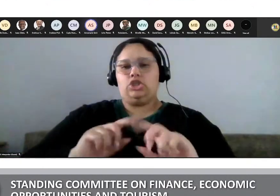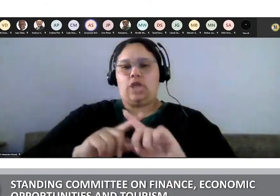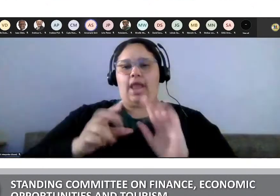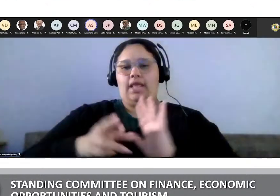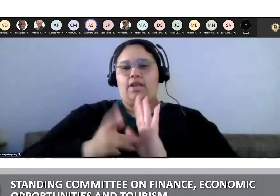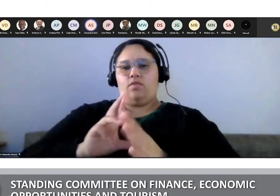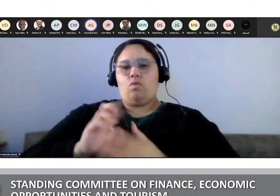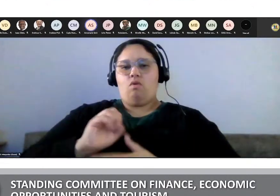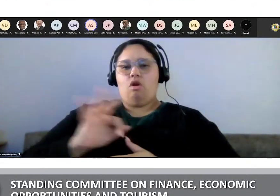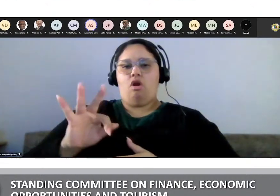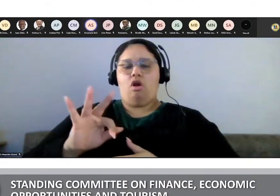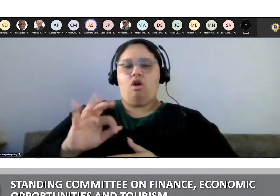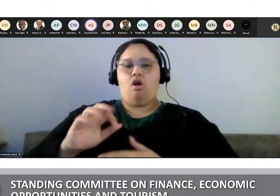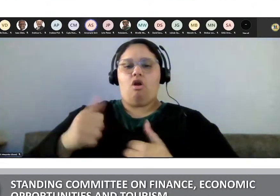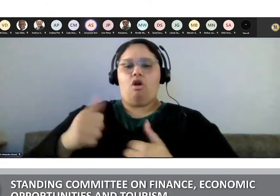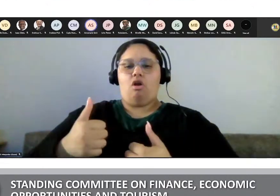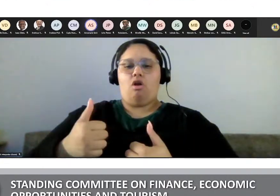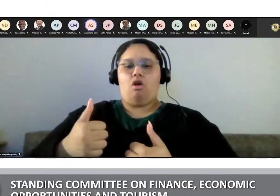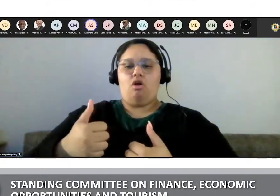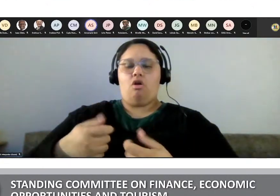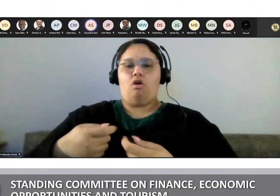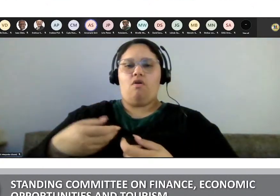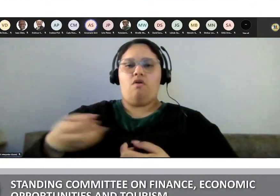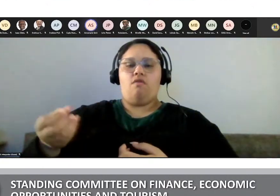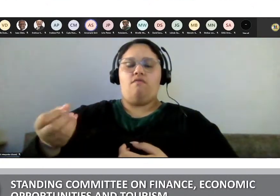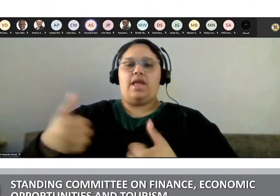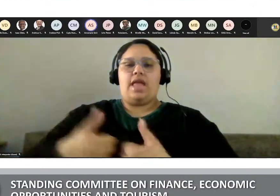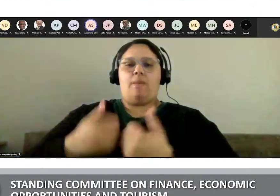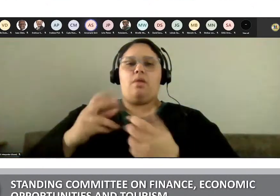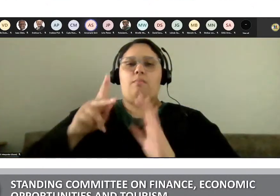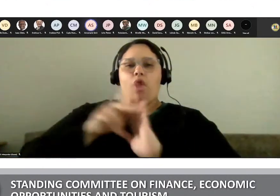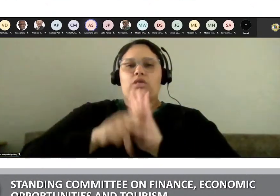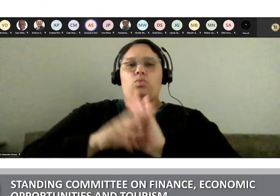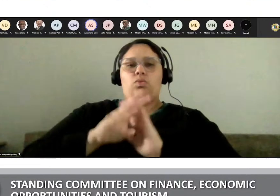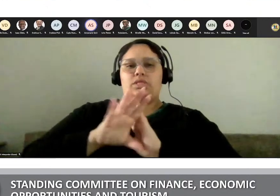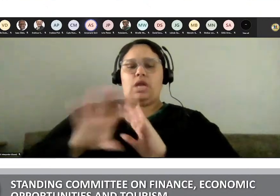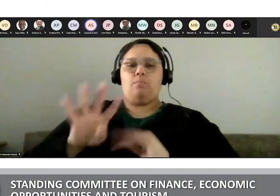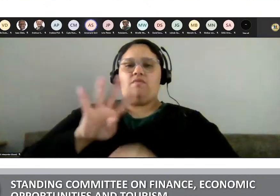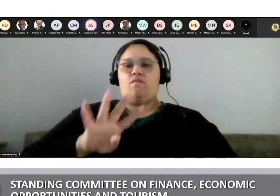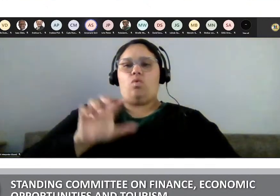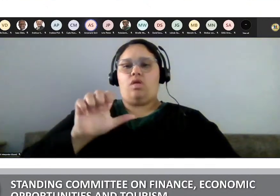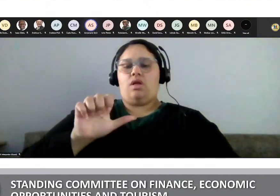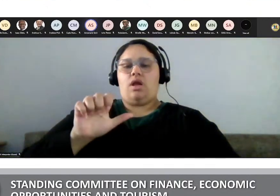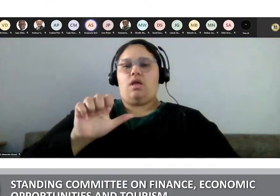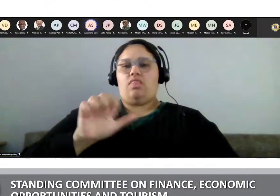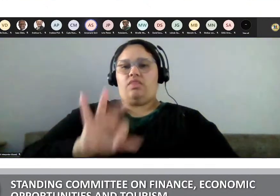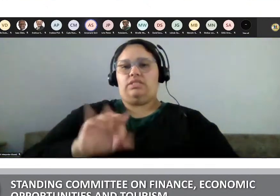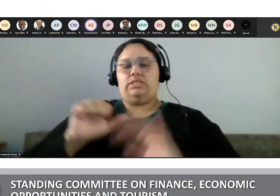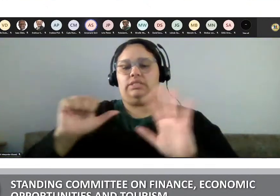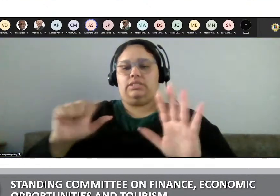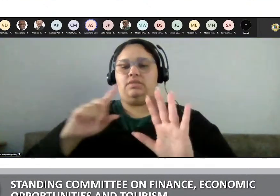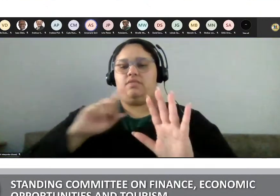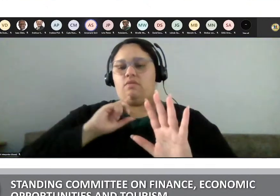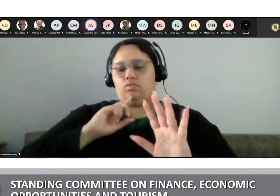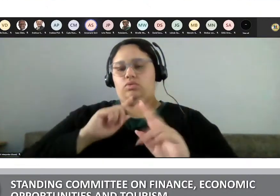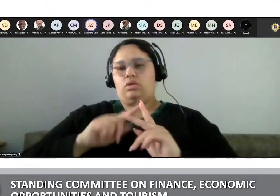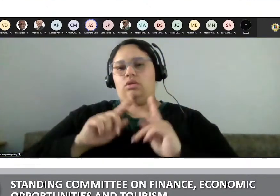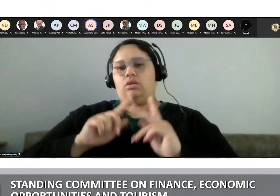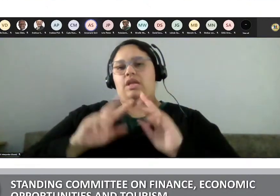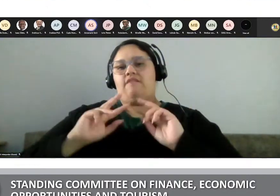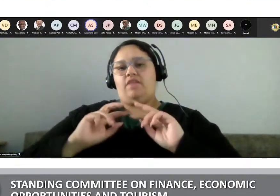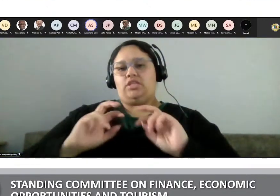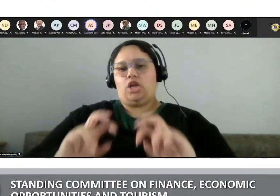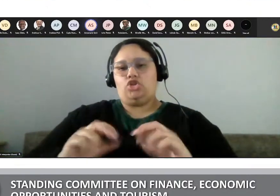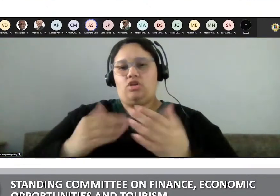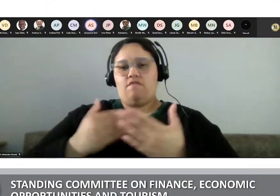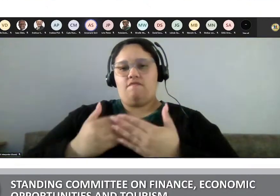review of the gambling policy of the Western Cape, 436,000. It was probity investigations